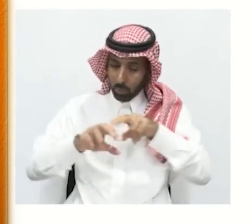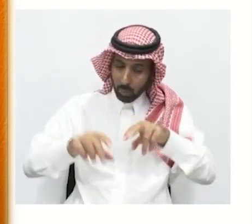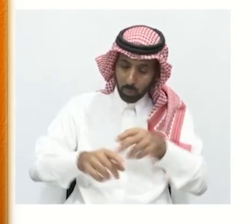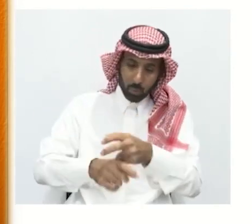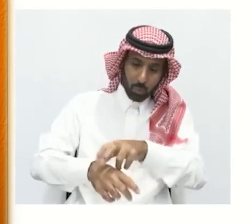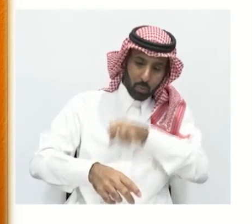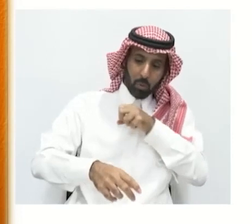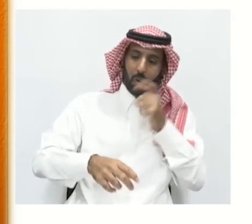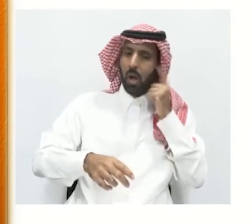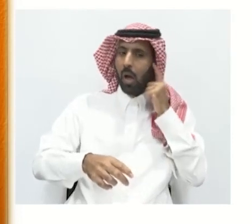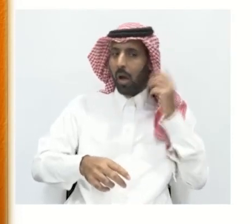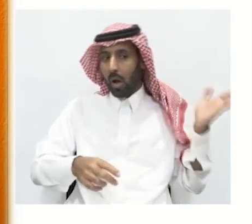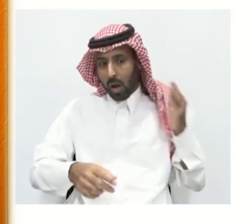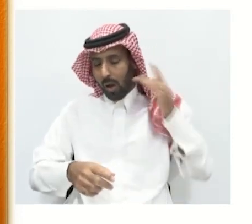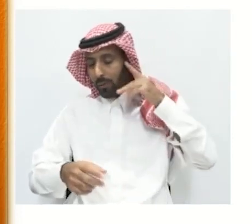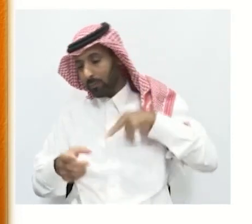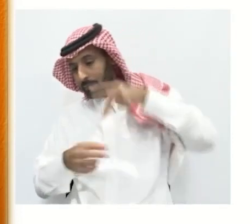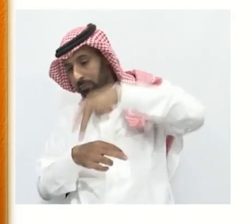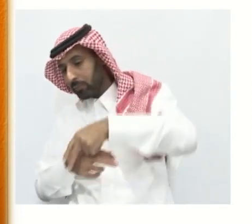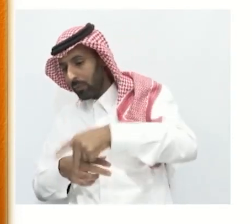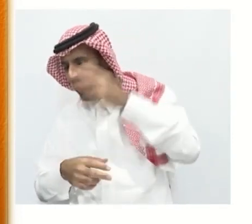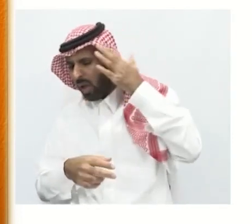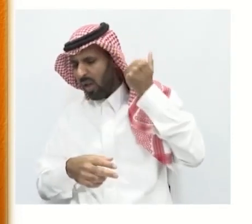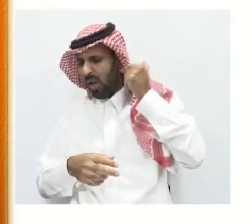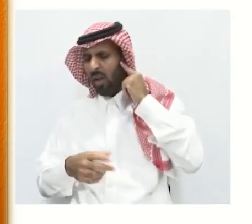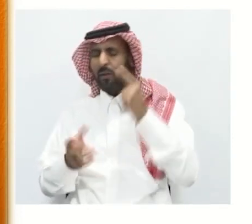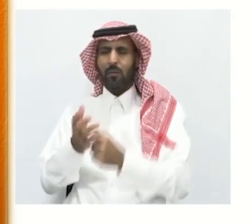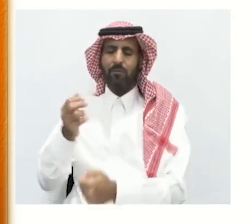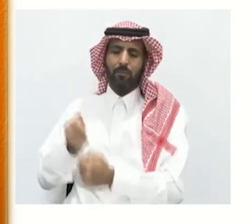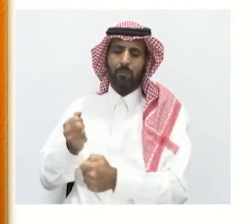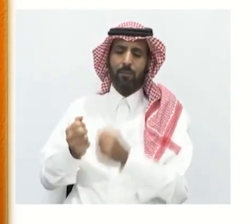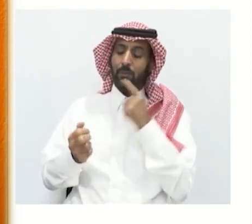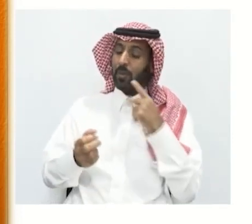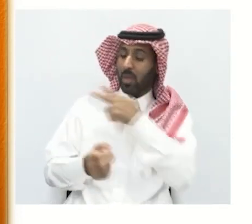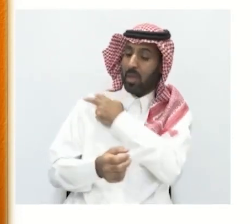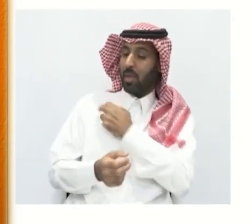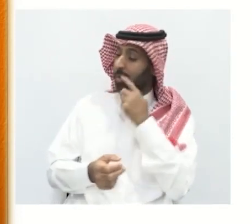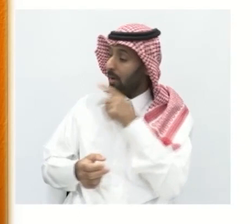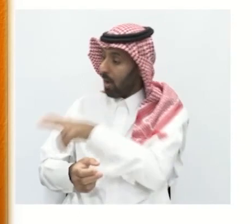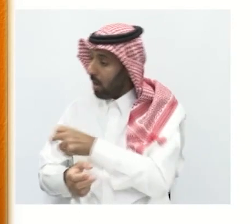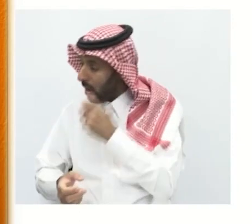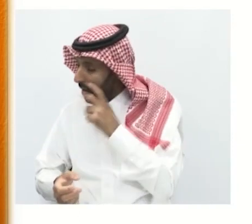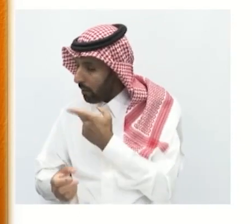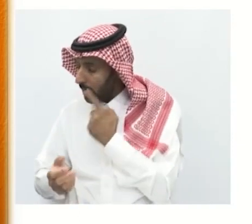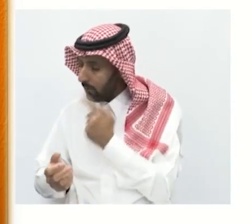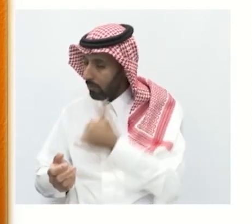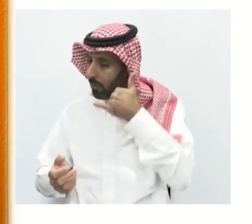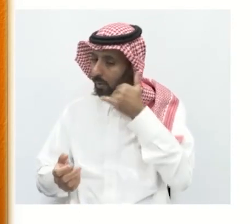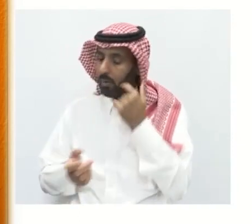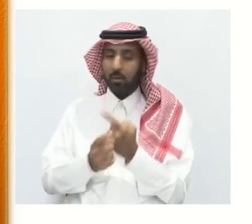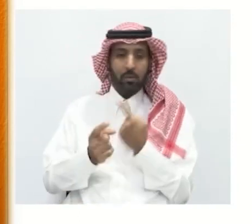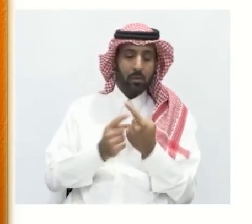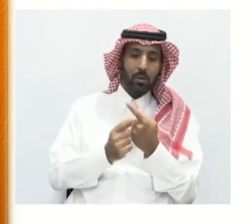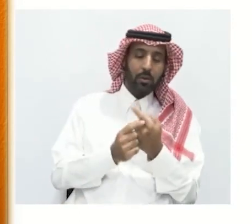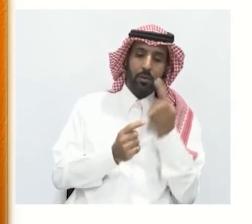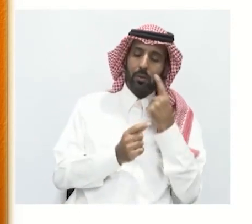immediately jumped out of the window, forgetting his phone charging. And then the police found the phone and called one of his